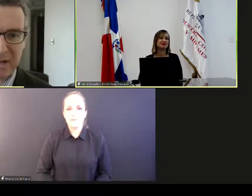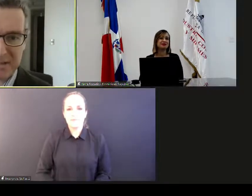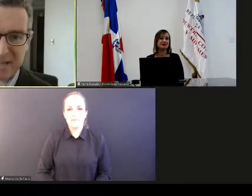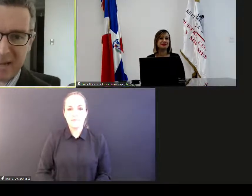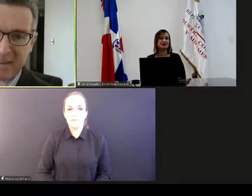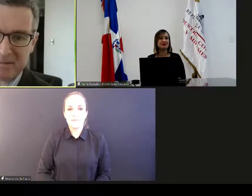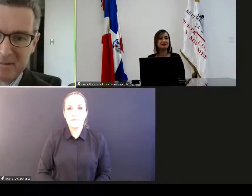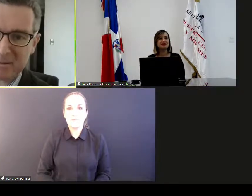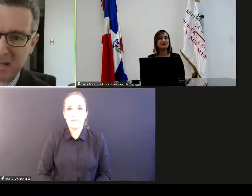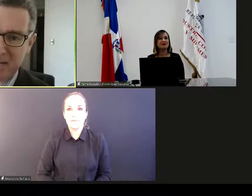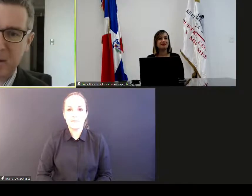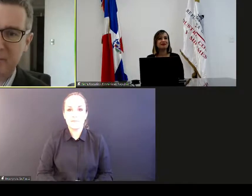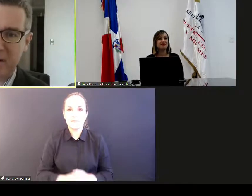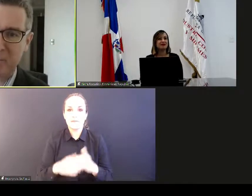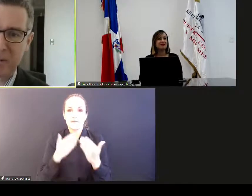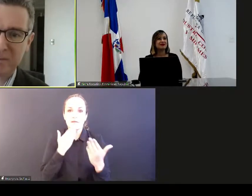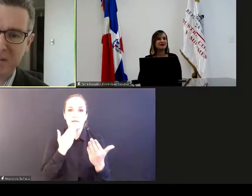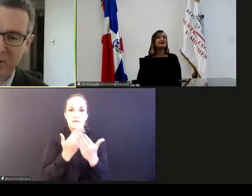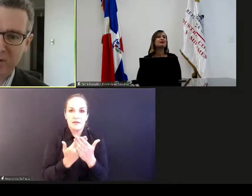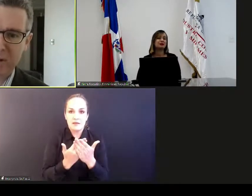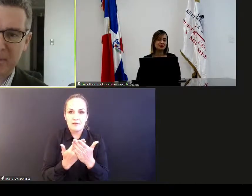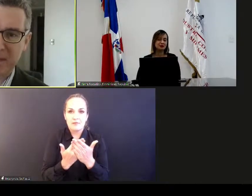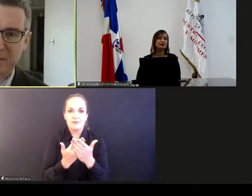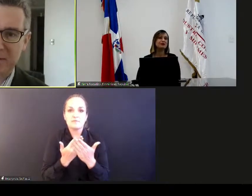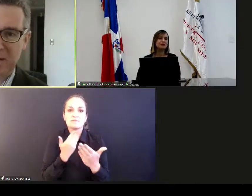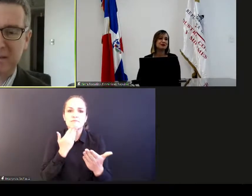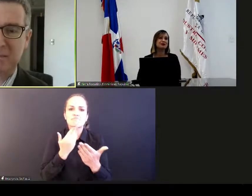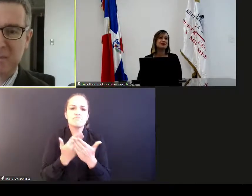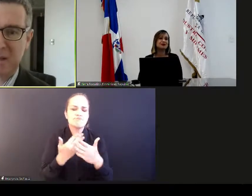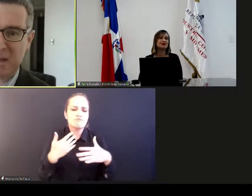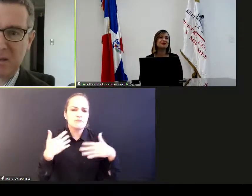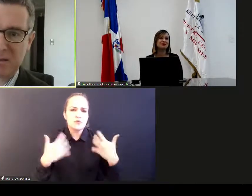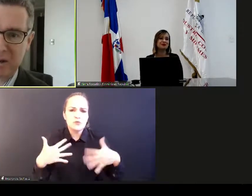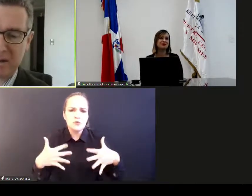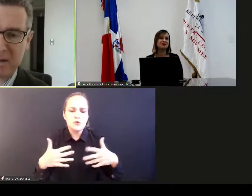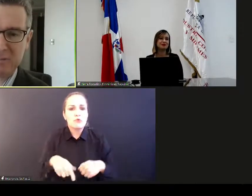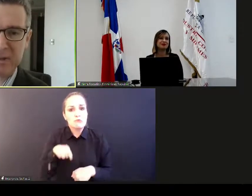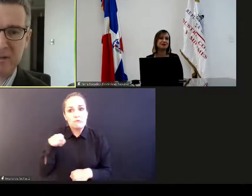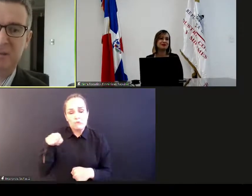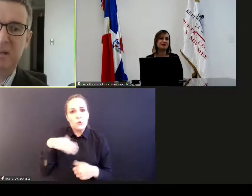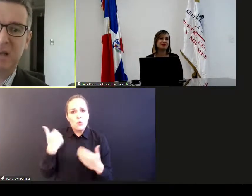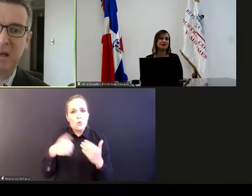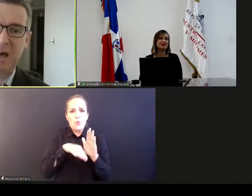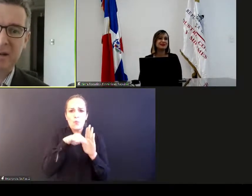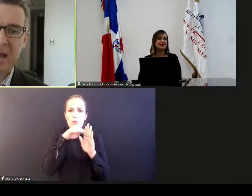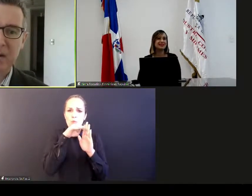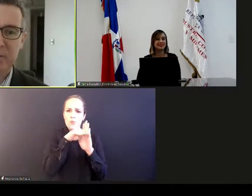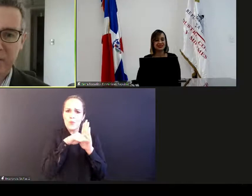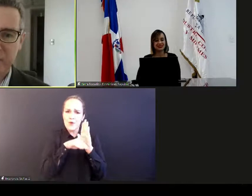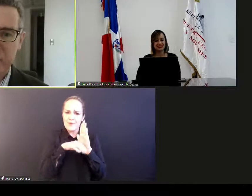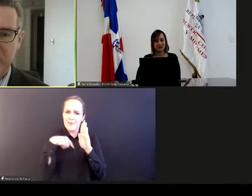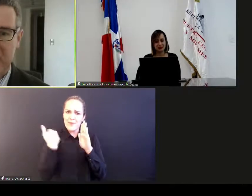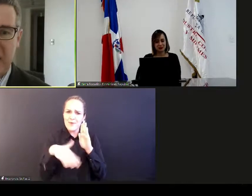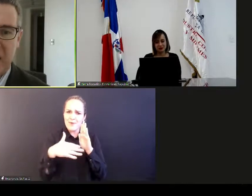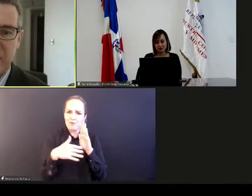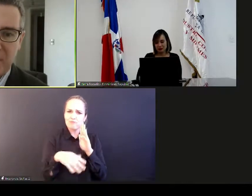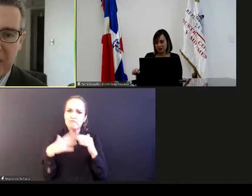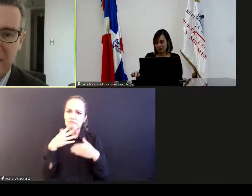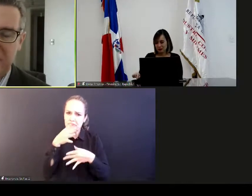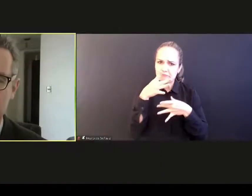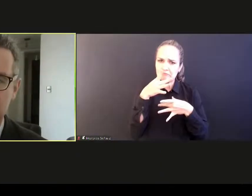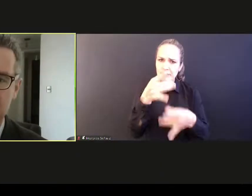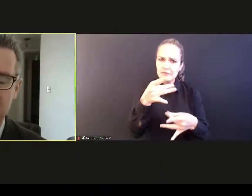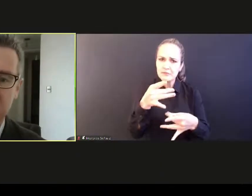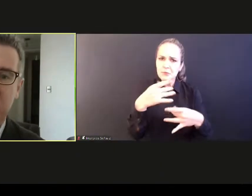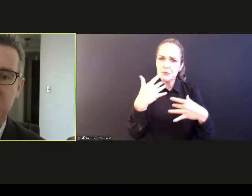Muchas gracias, Elena. Sounds like a very promising program. Thank you for sharing it with us. Now, Rupa, I'd